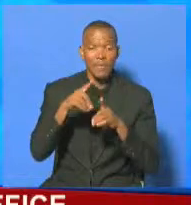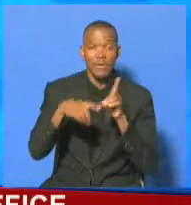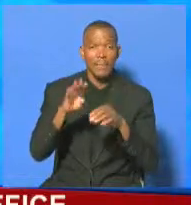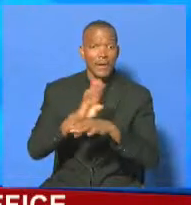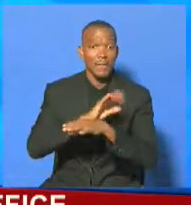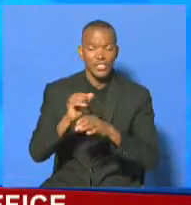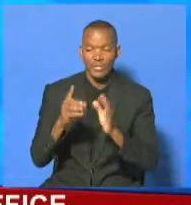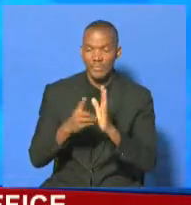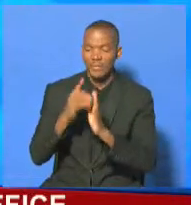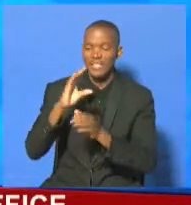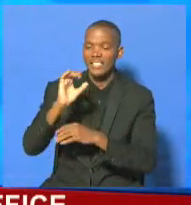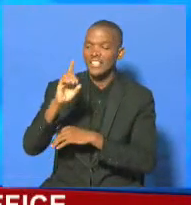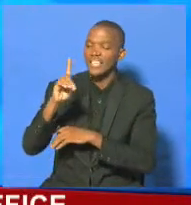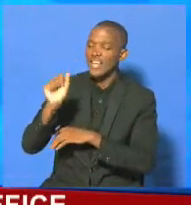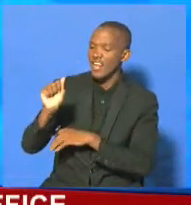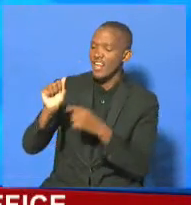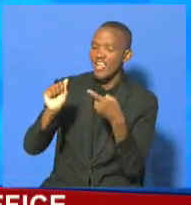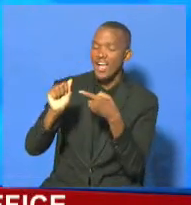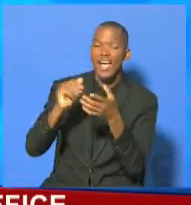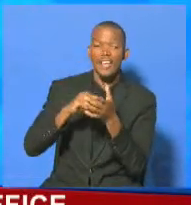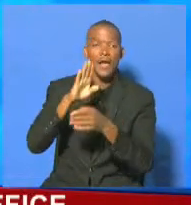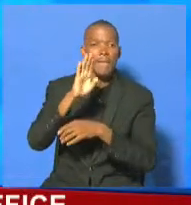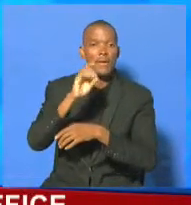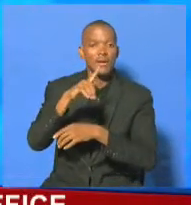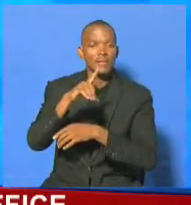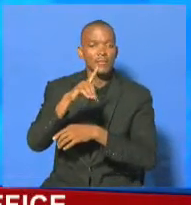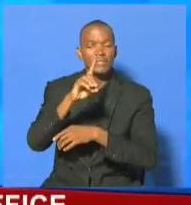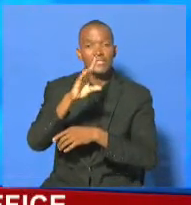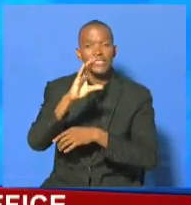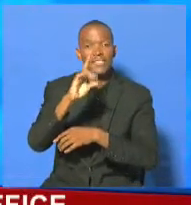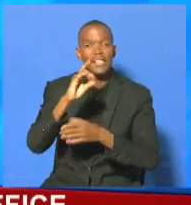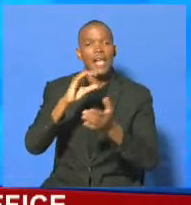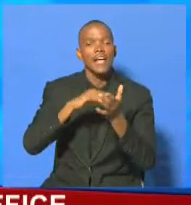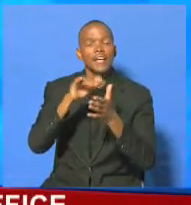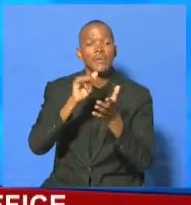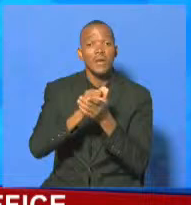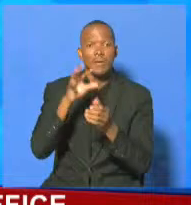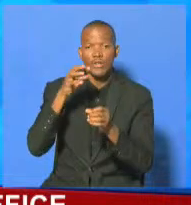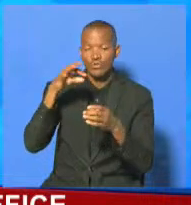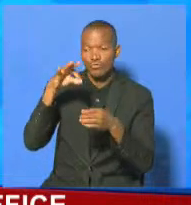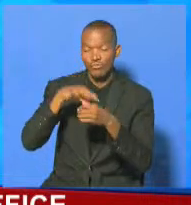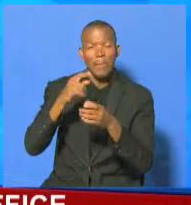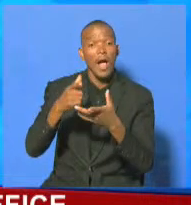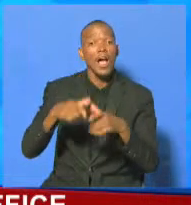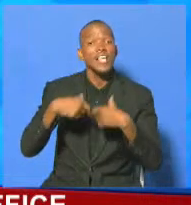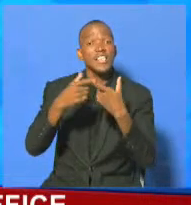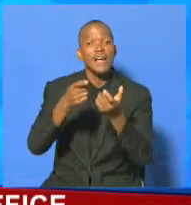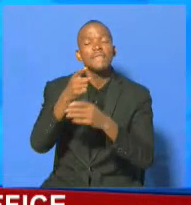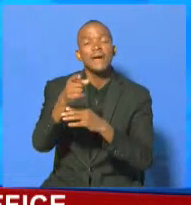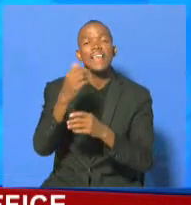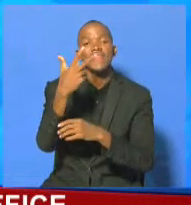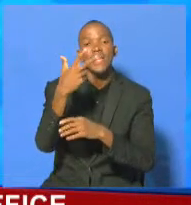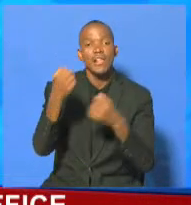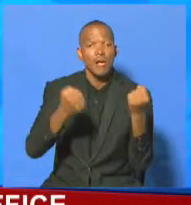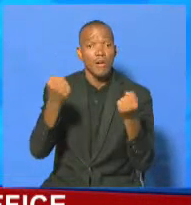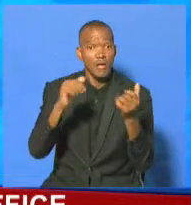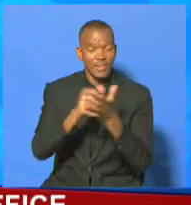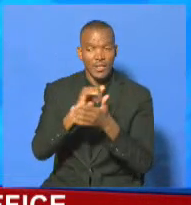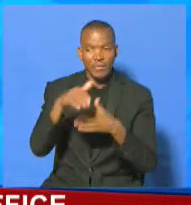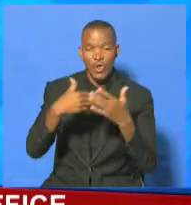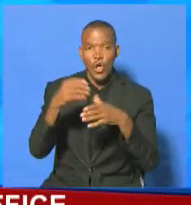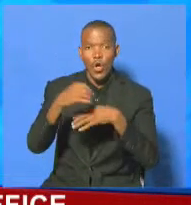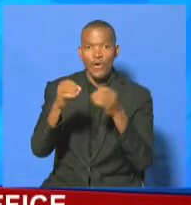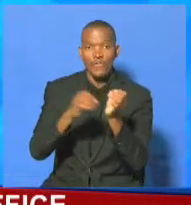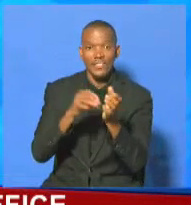Entrepreneurial Development Agency, SEDA, and the Botswana Development Corporation, BDC, have donated 3 vehicles to the Mindset Change Office to